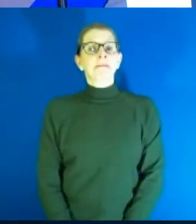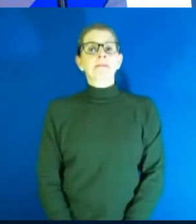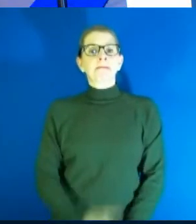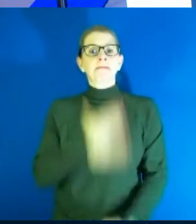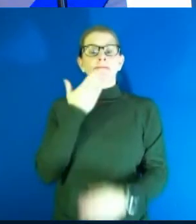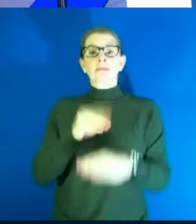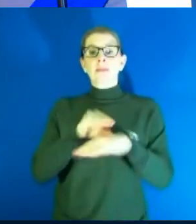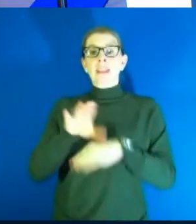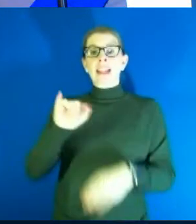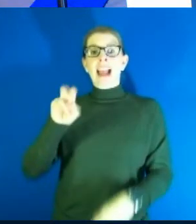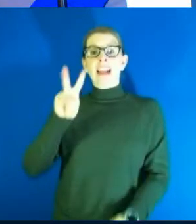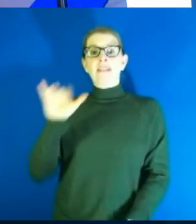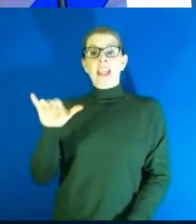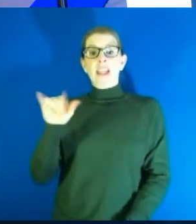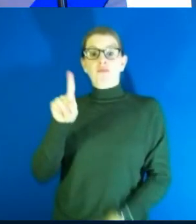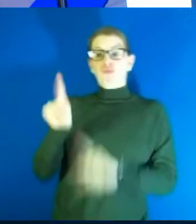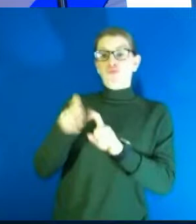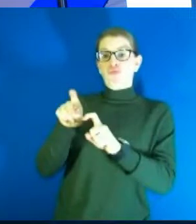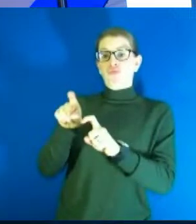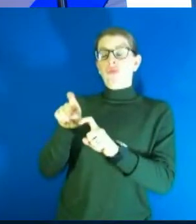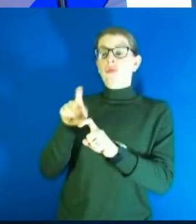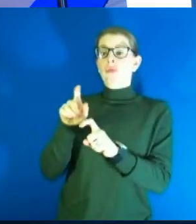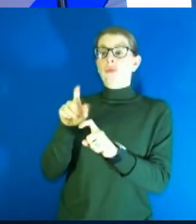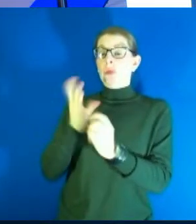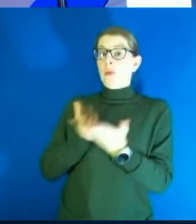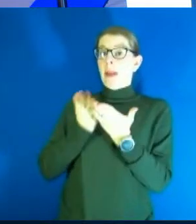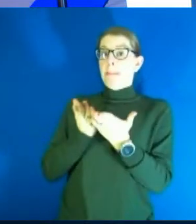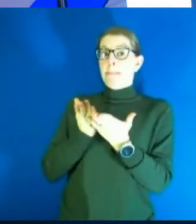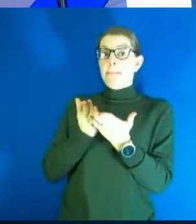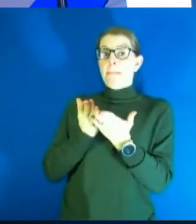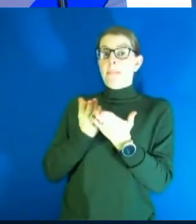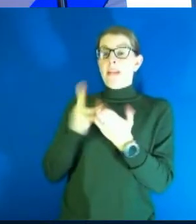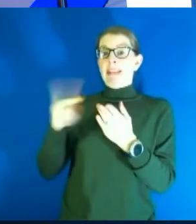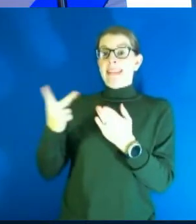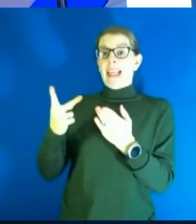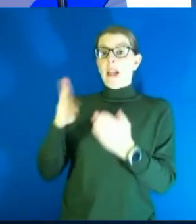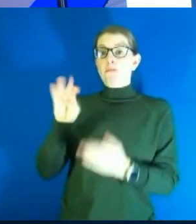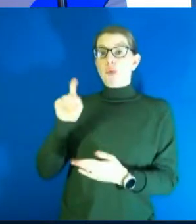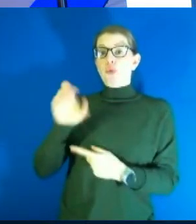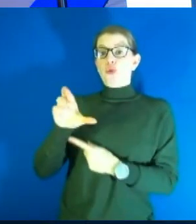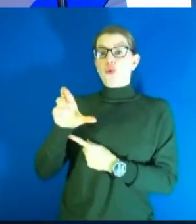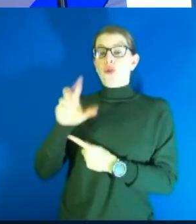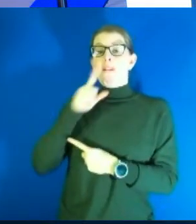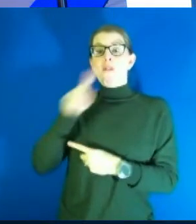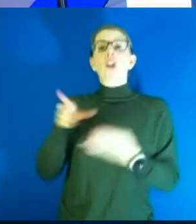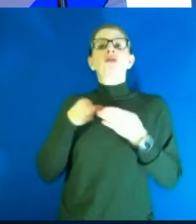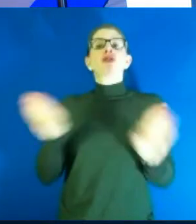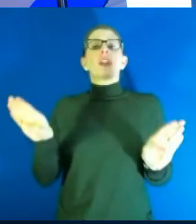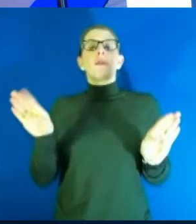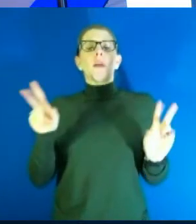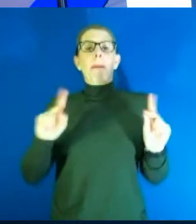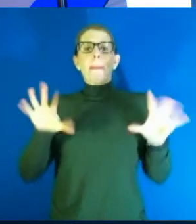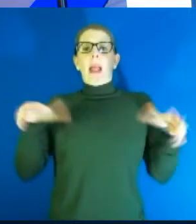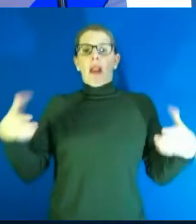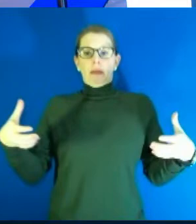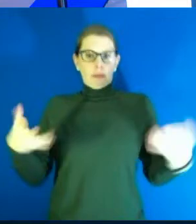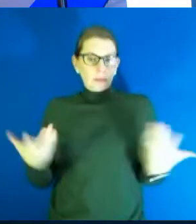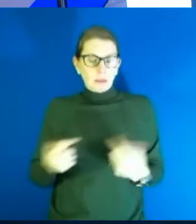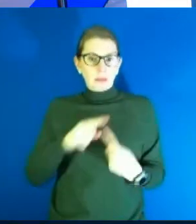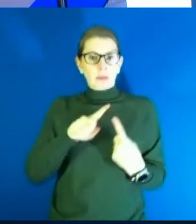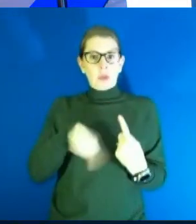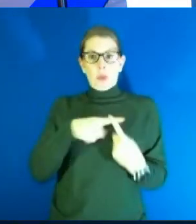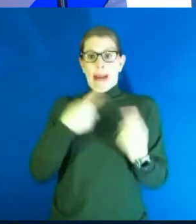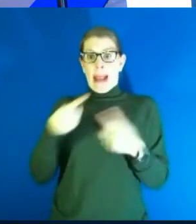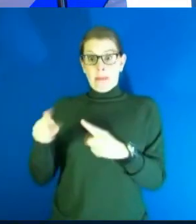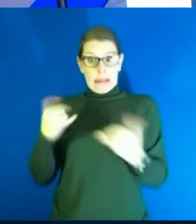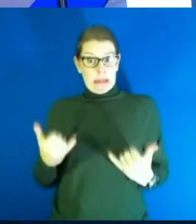I've got a few questions for you, Dr. Hawkinson. Is there a recommended second booster for the general public? When's that happening? Is that